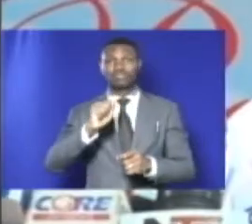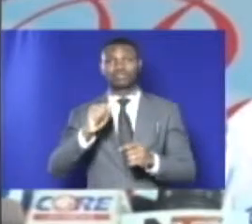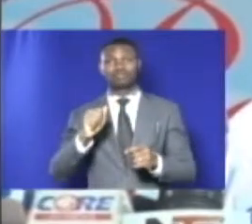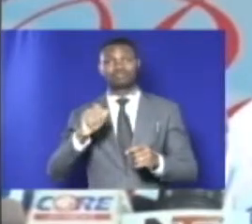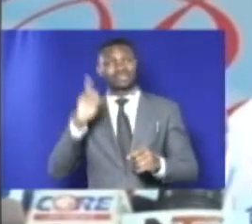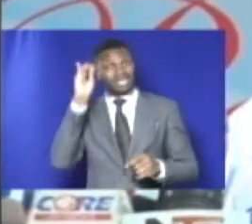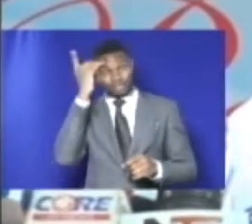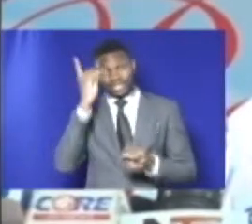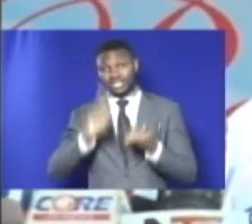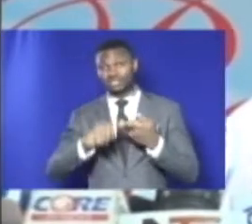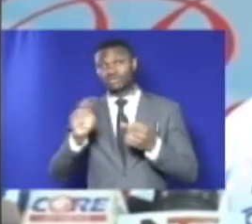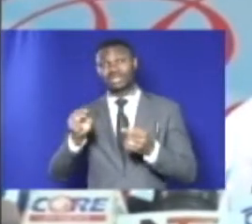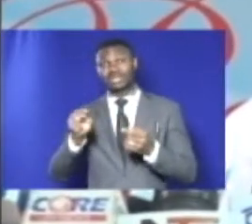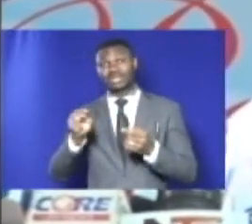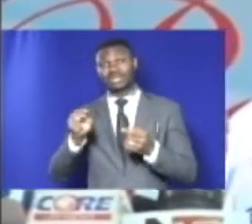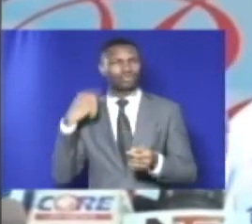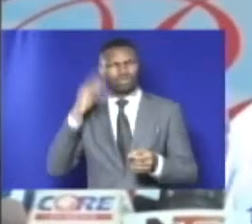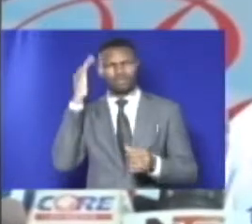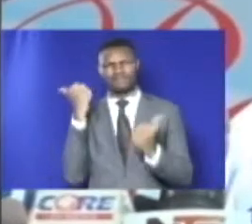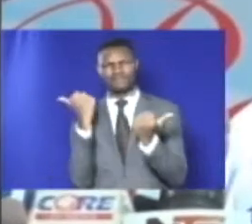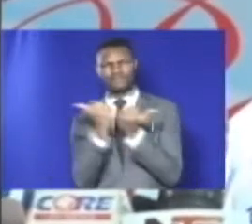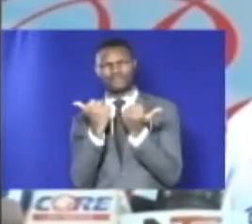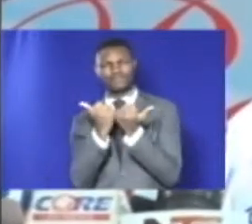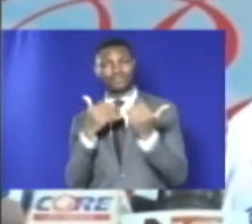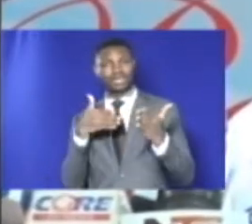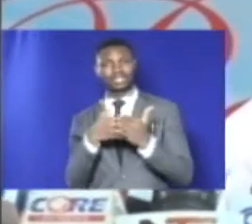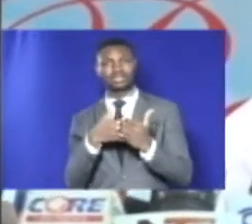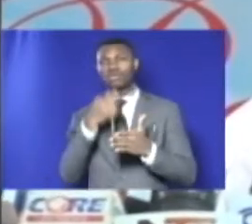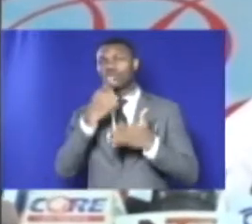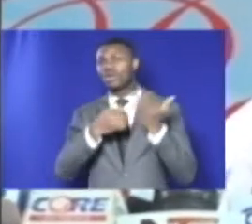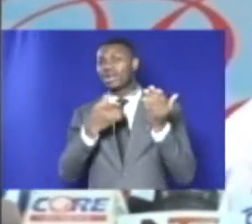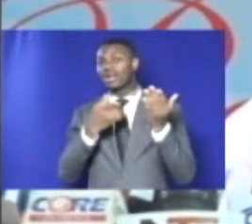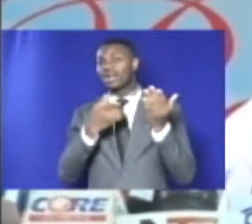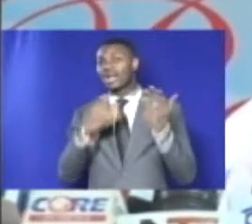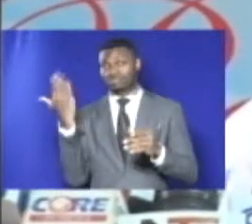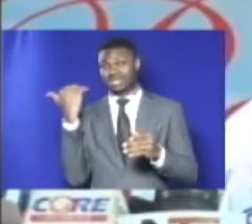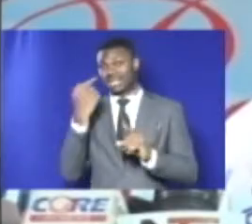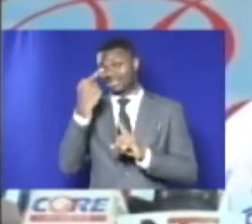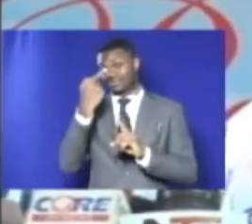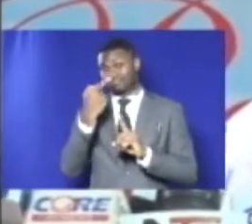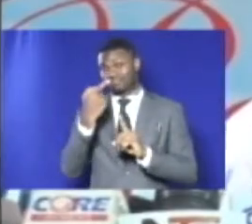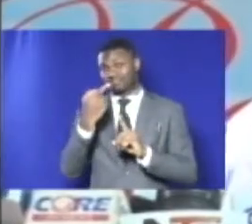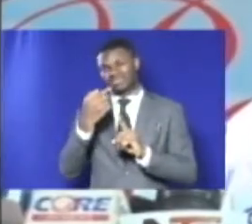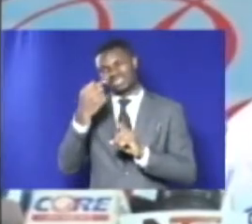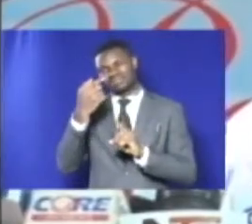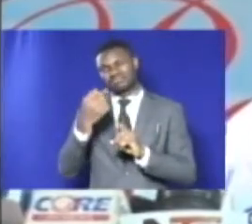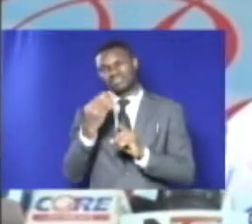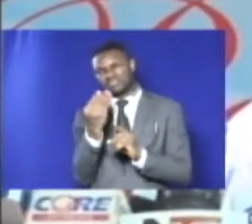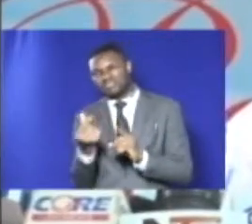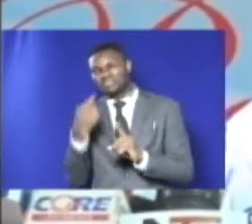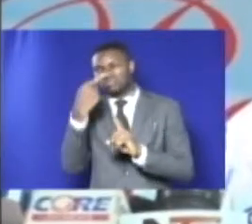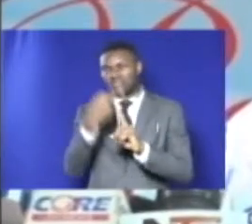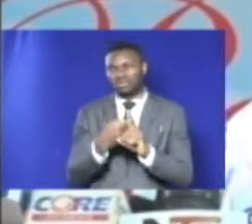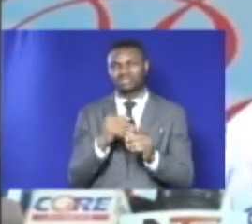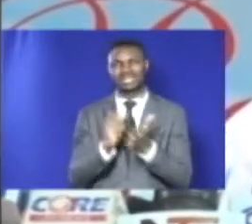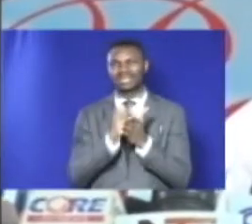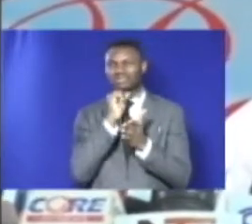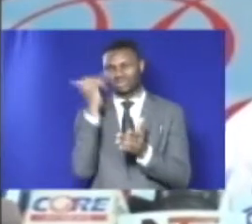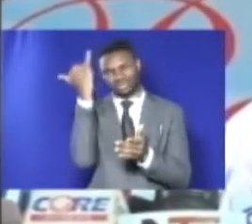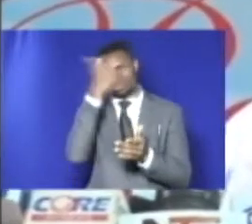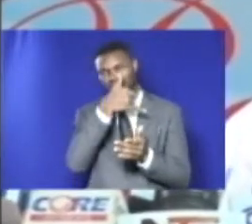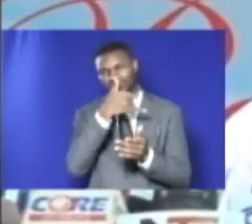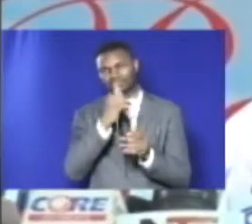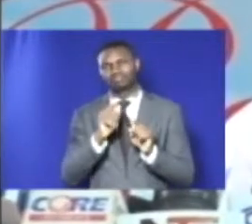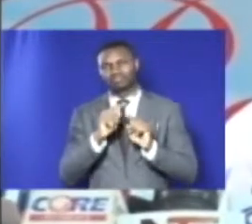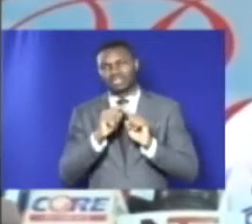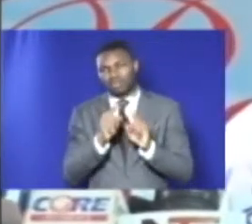What happened to us as a party in the last few months is not totally strange in a big political party such as the